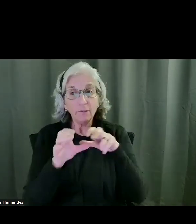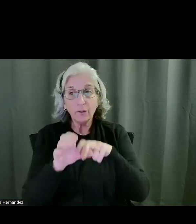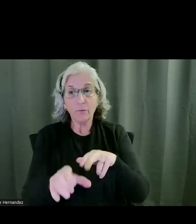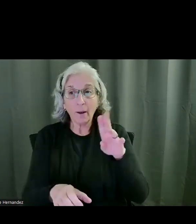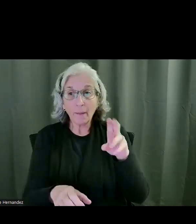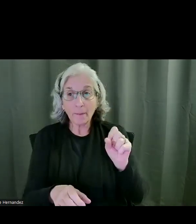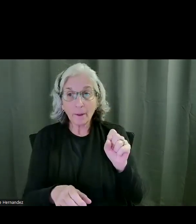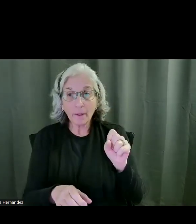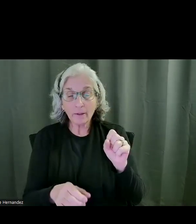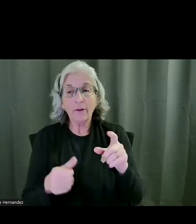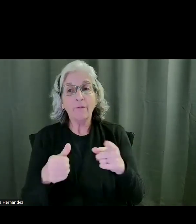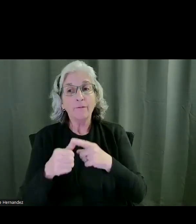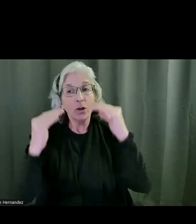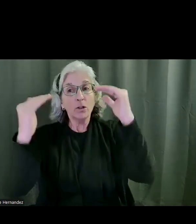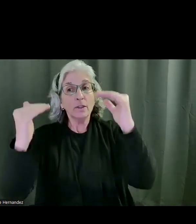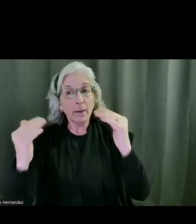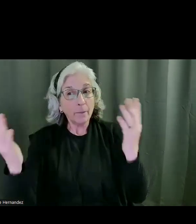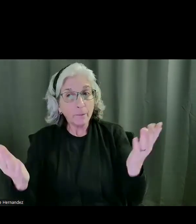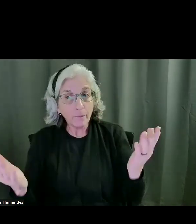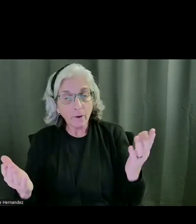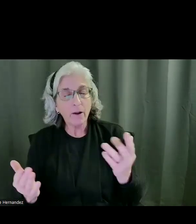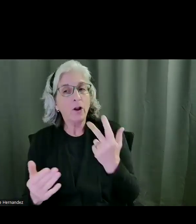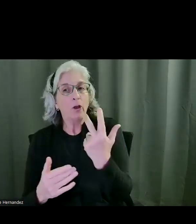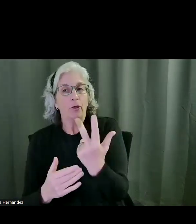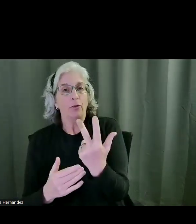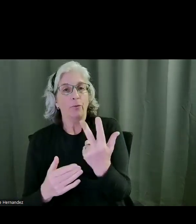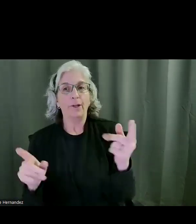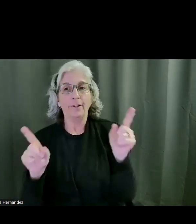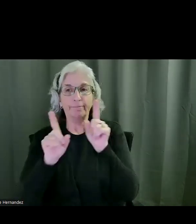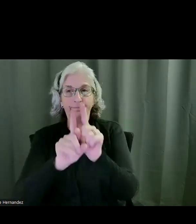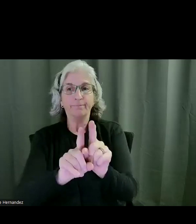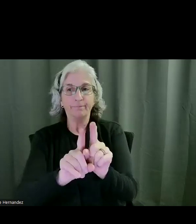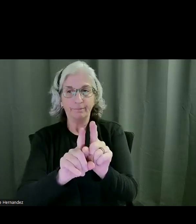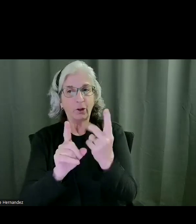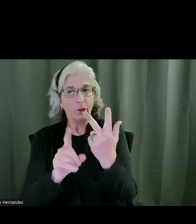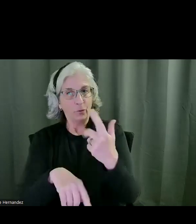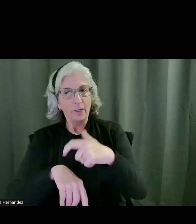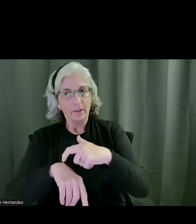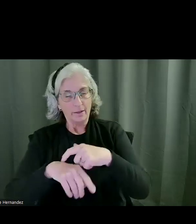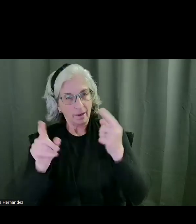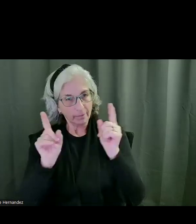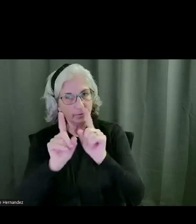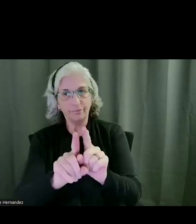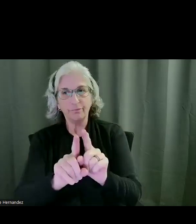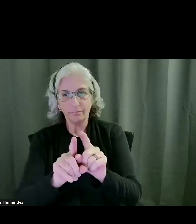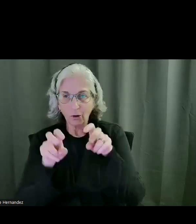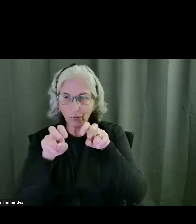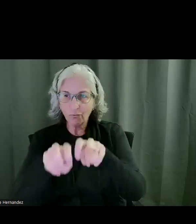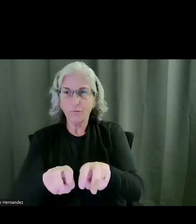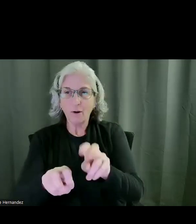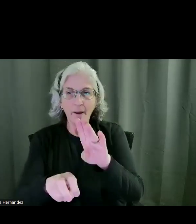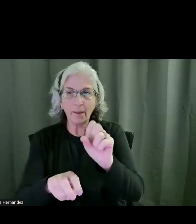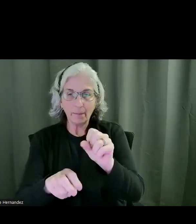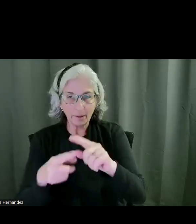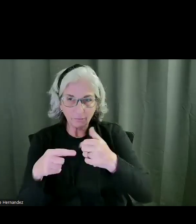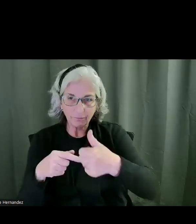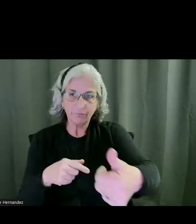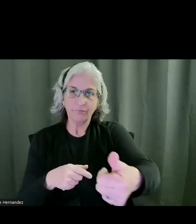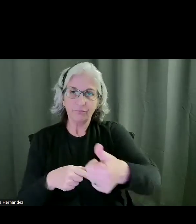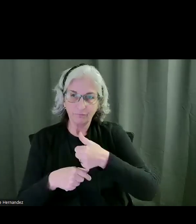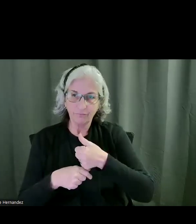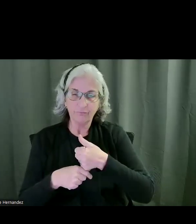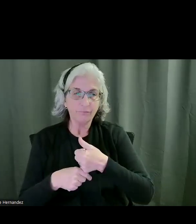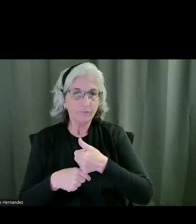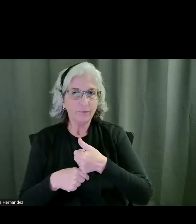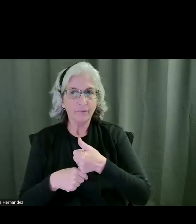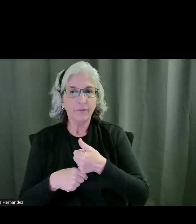rides. So the ESO provider will be riding the bus with Ben to and from a desired destination. The